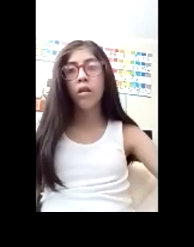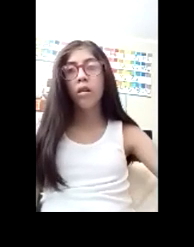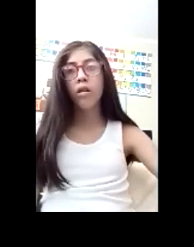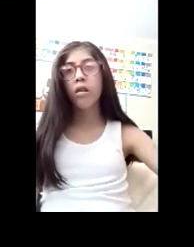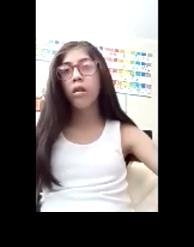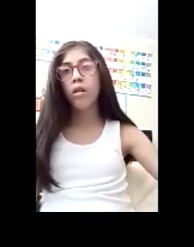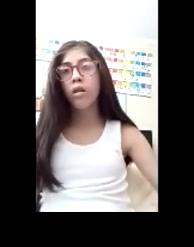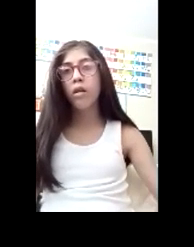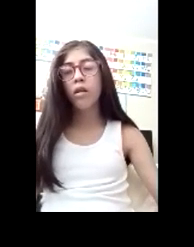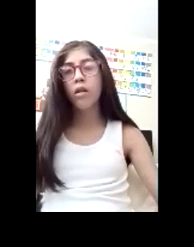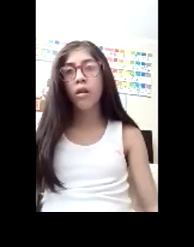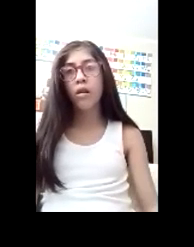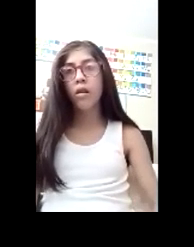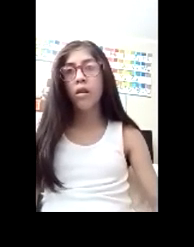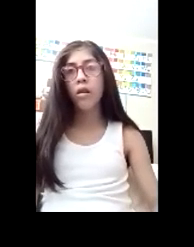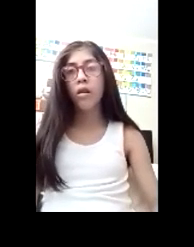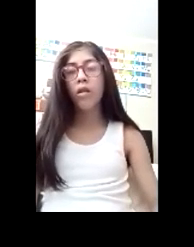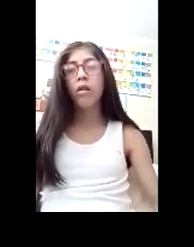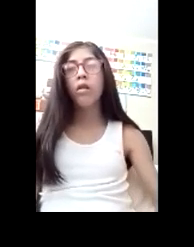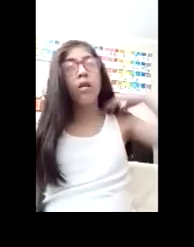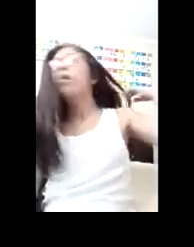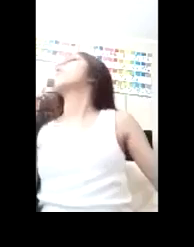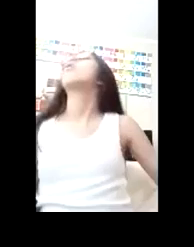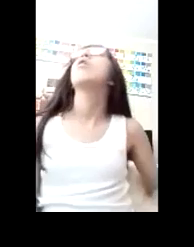us in prayer? Me. Okay.